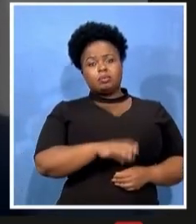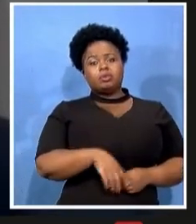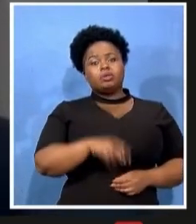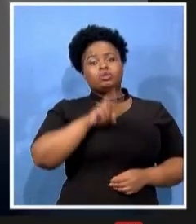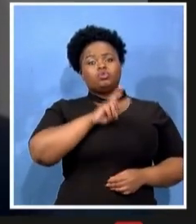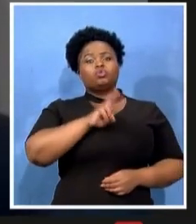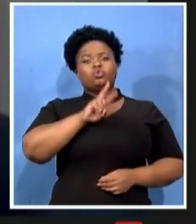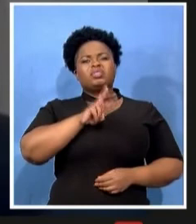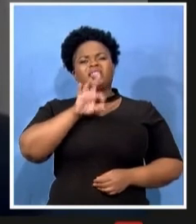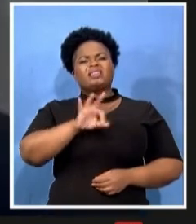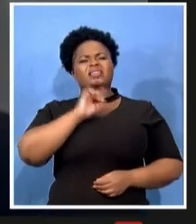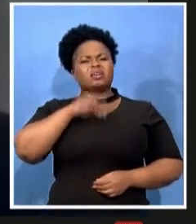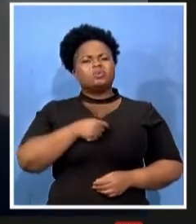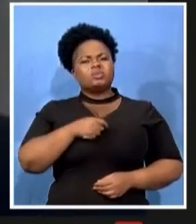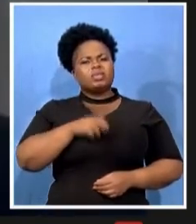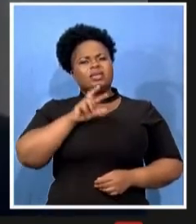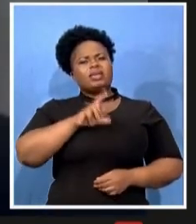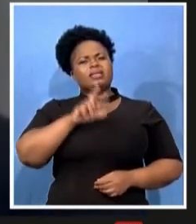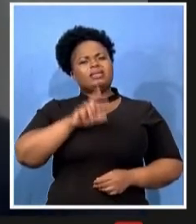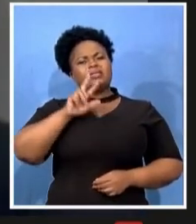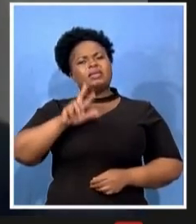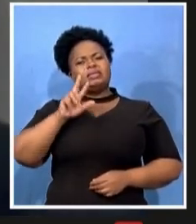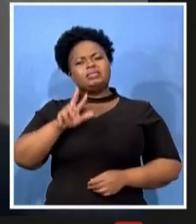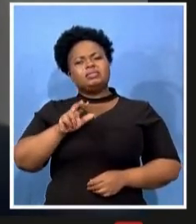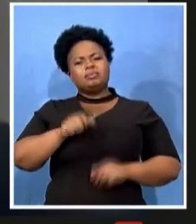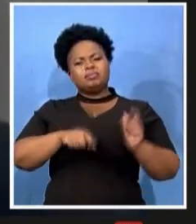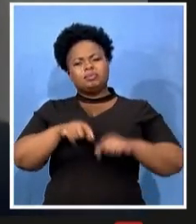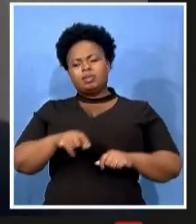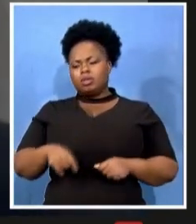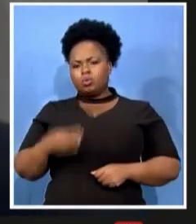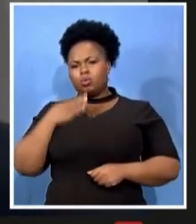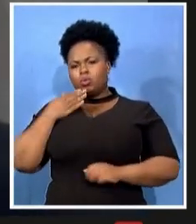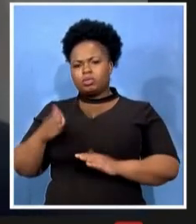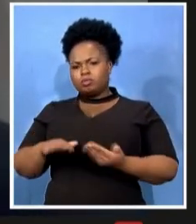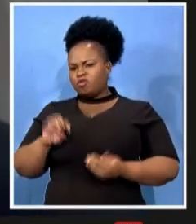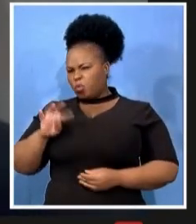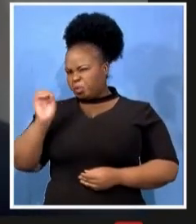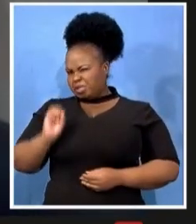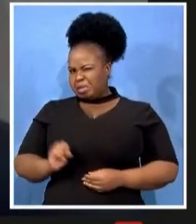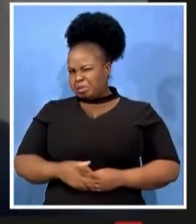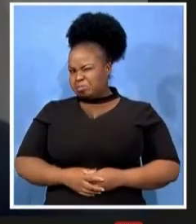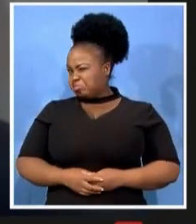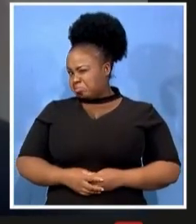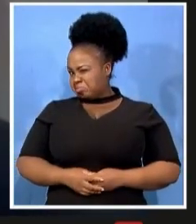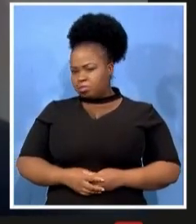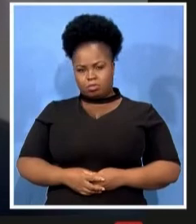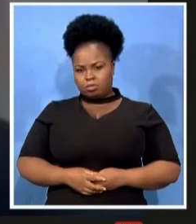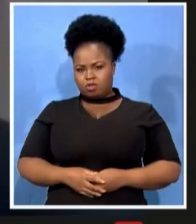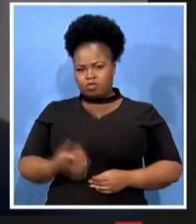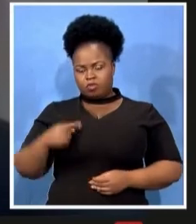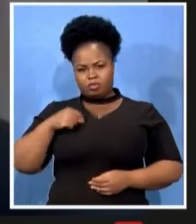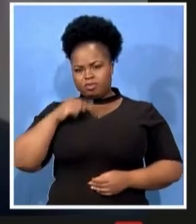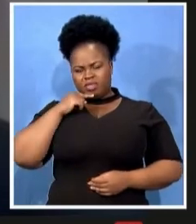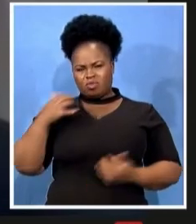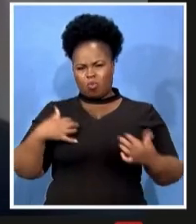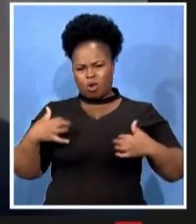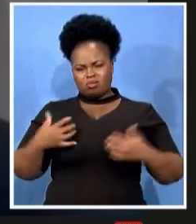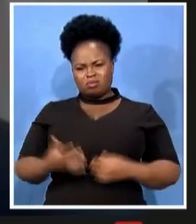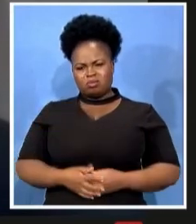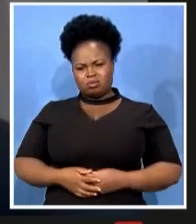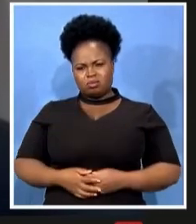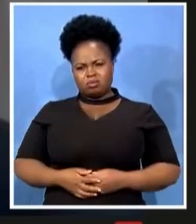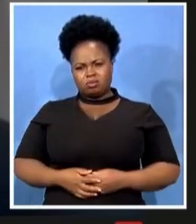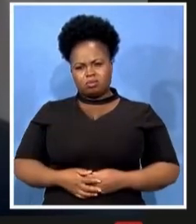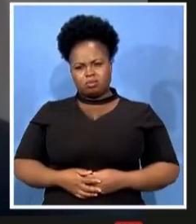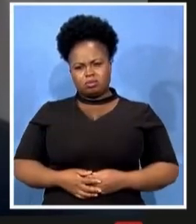223,888 and a fatality rate of 4%. It tends to make one very worried about this when you see